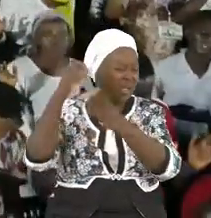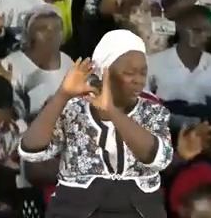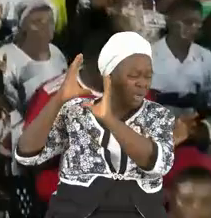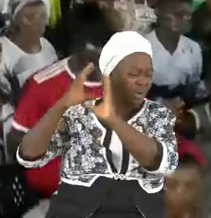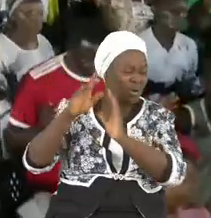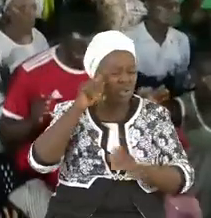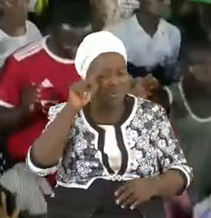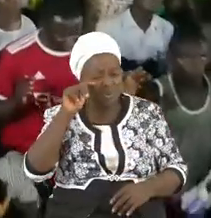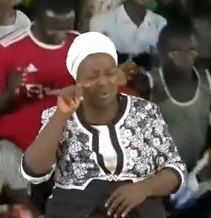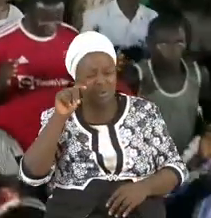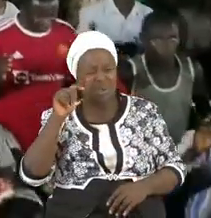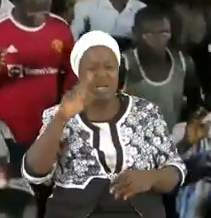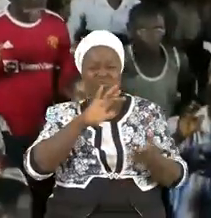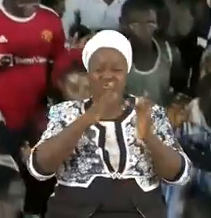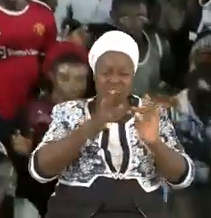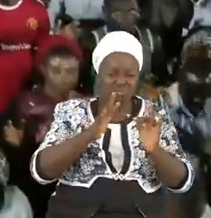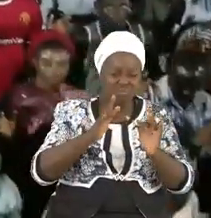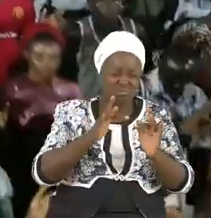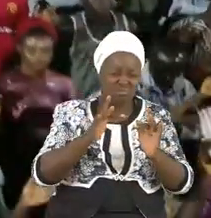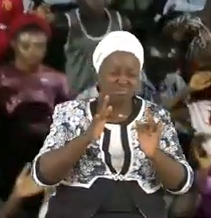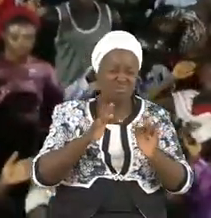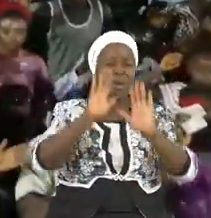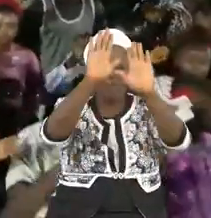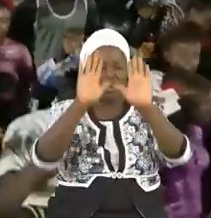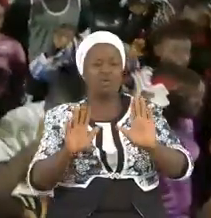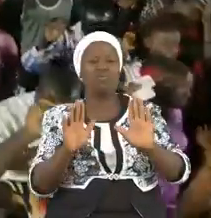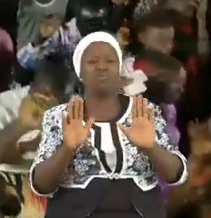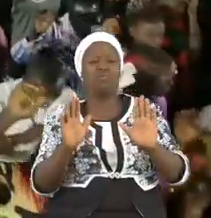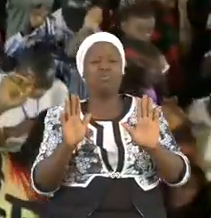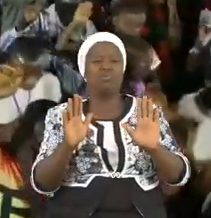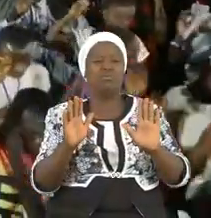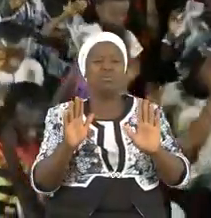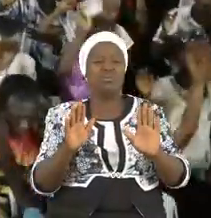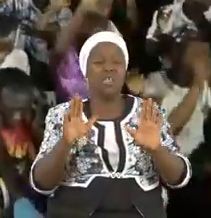and online. Miracle. Amen. Healing. Amen.